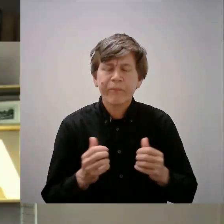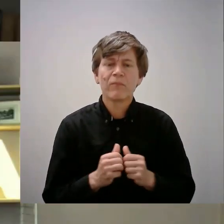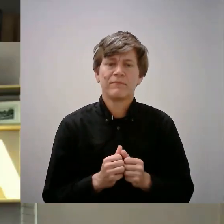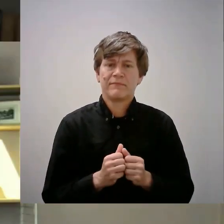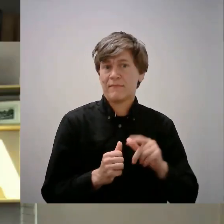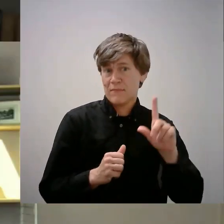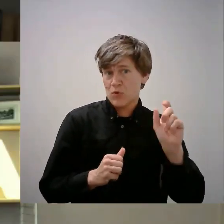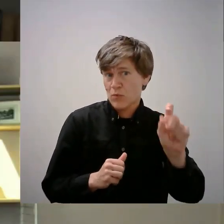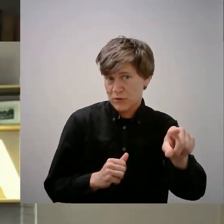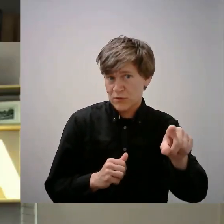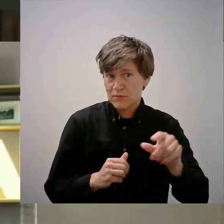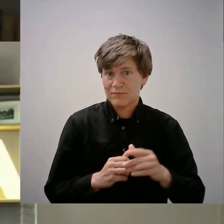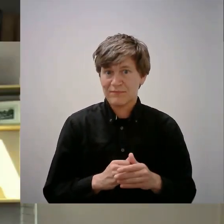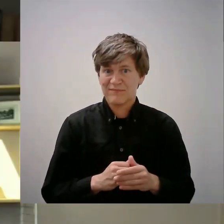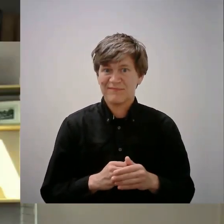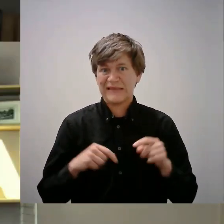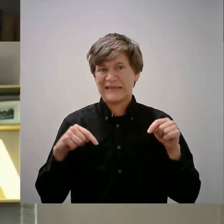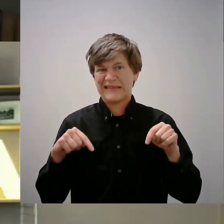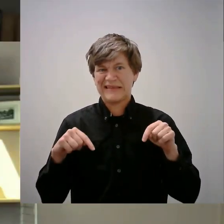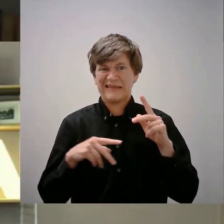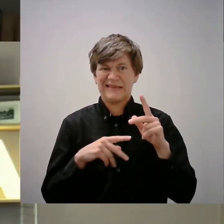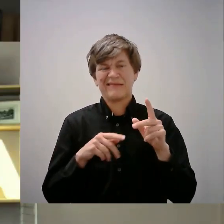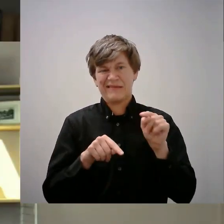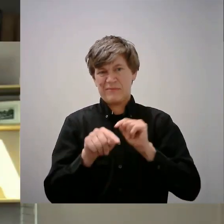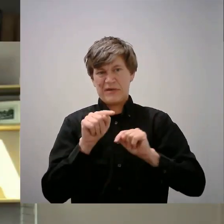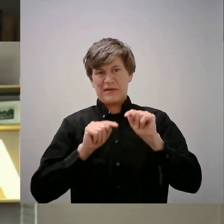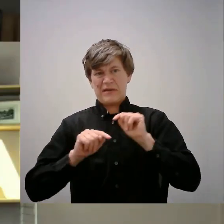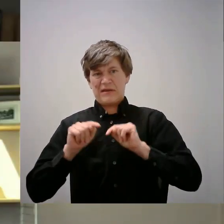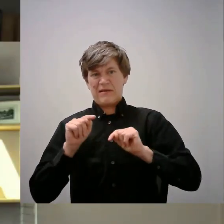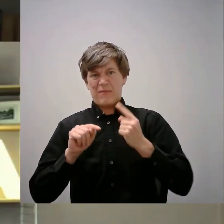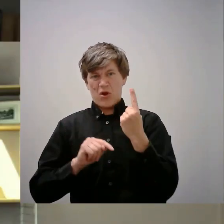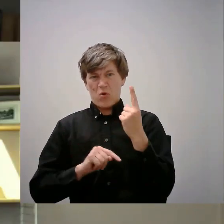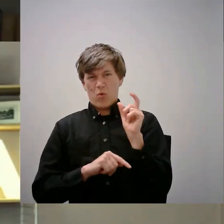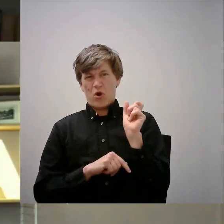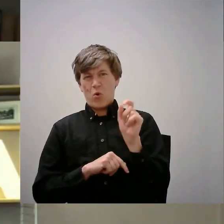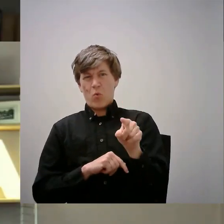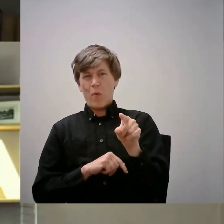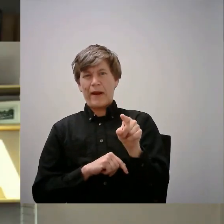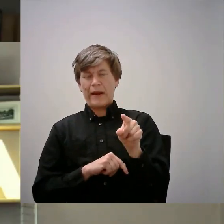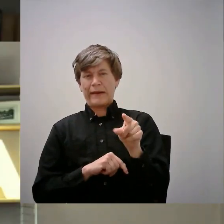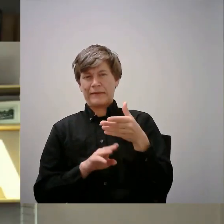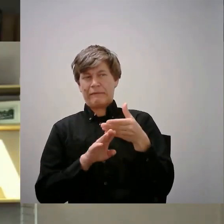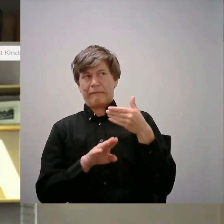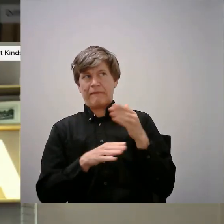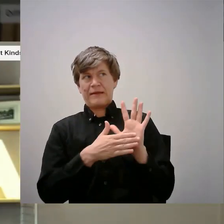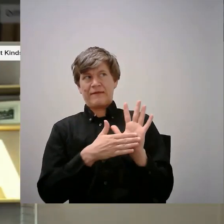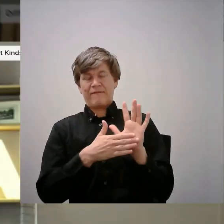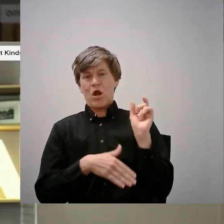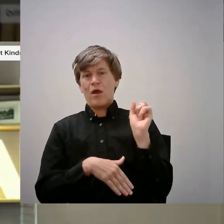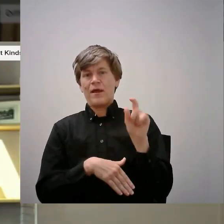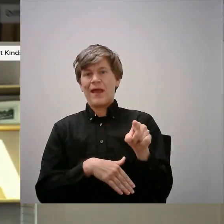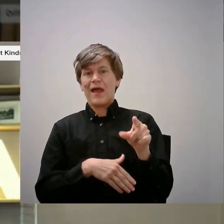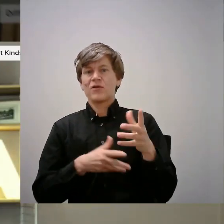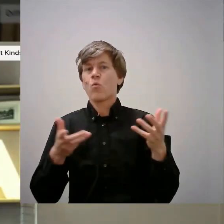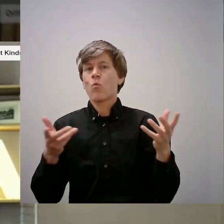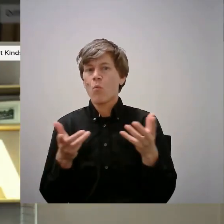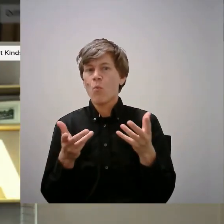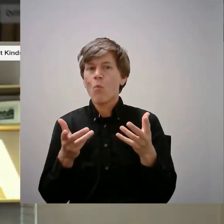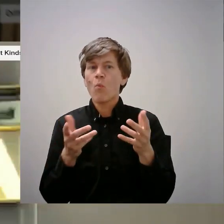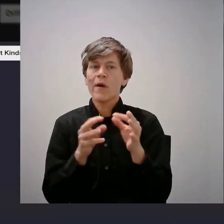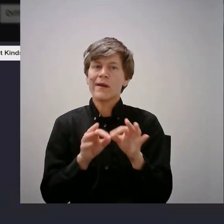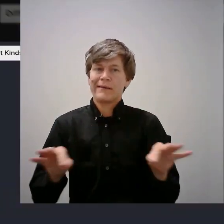this kind of brings us back to one of the questions I asked in a previous video. What are the key values